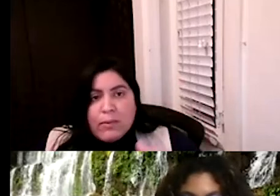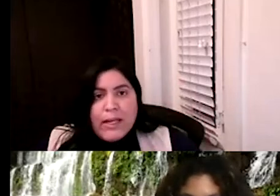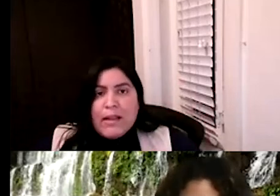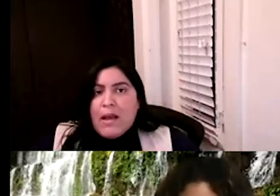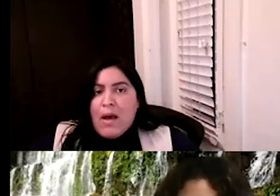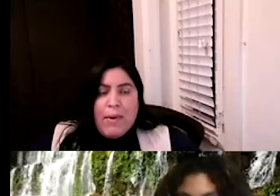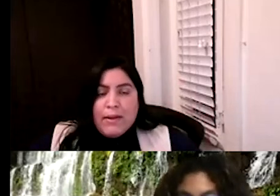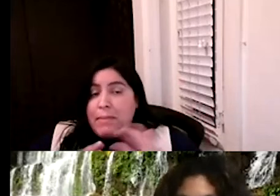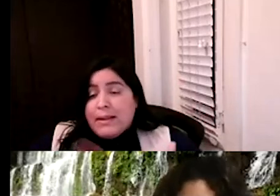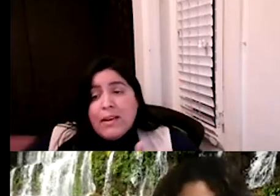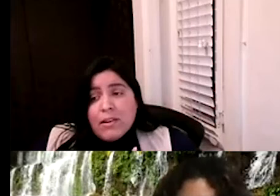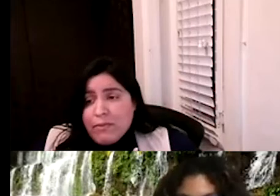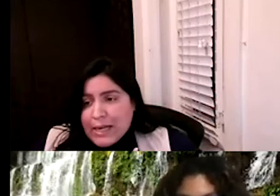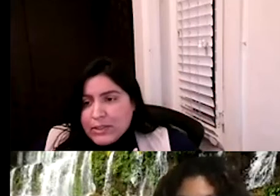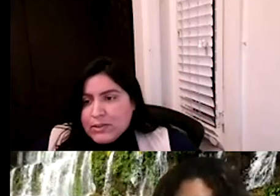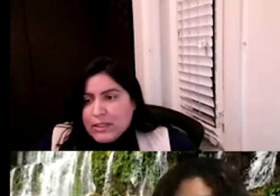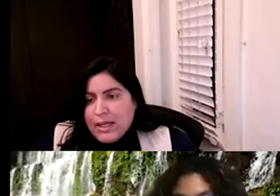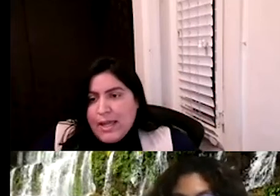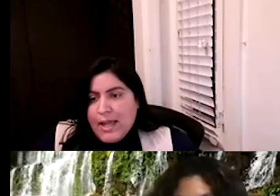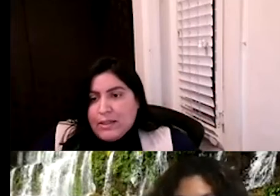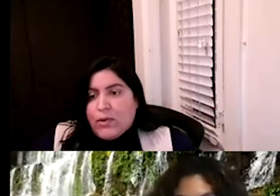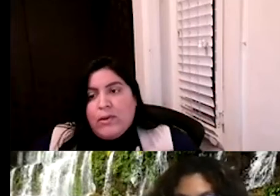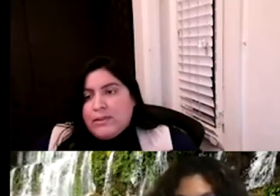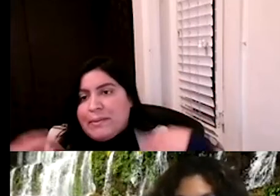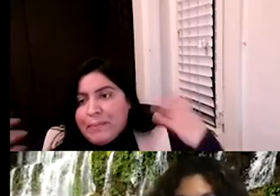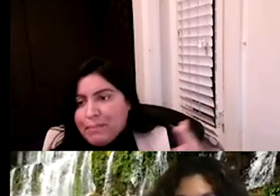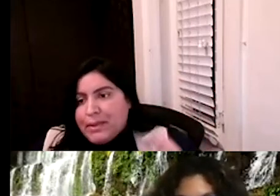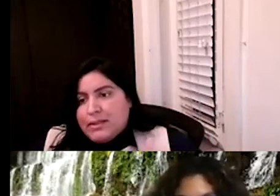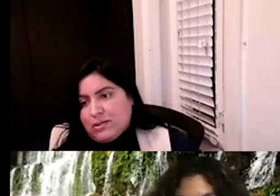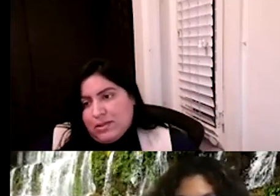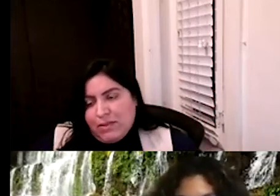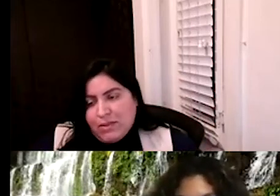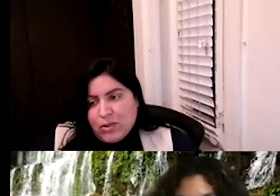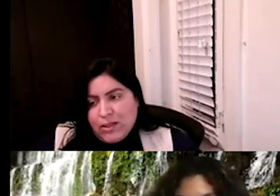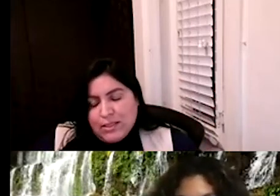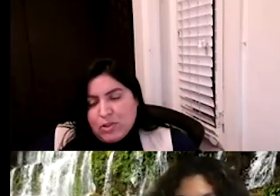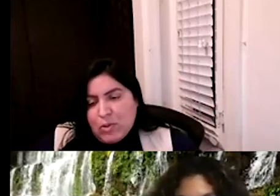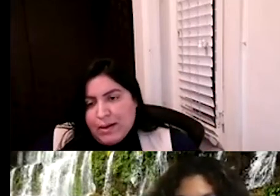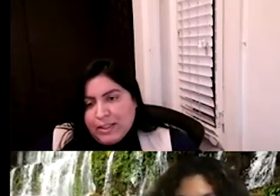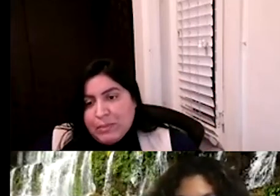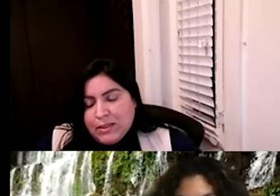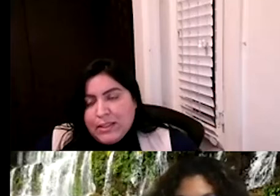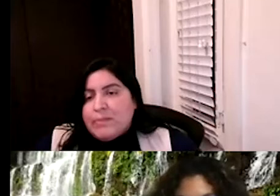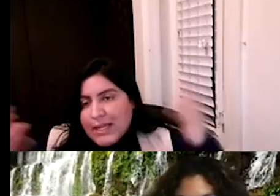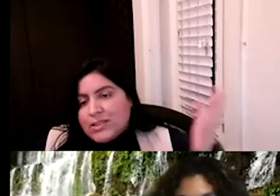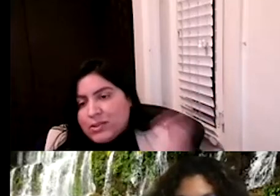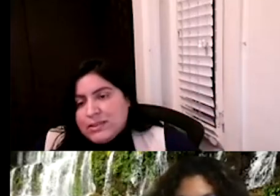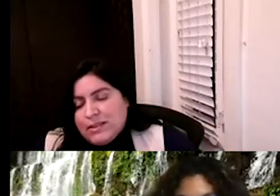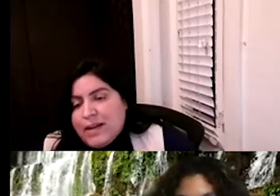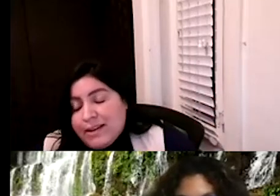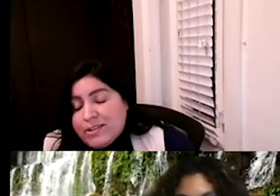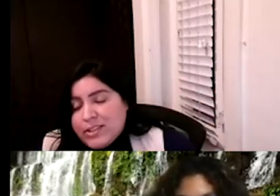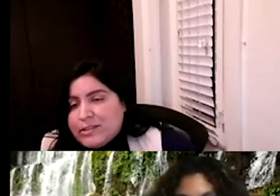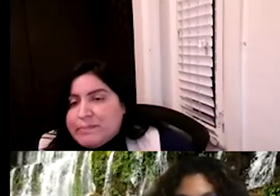positivity rate, but in many other factors. And of course, a commitment to the Salvadoran and the Central American community and students